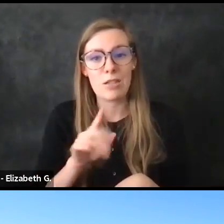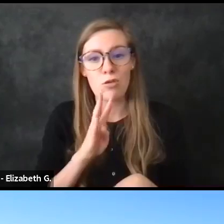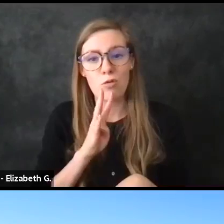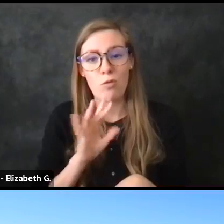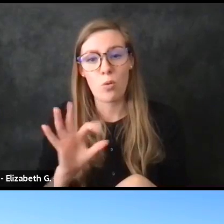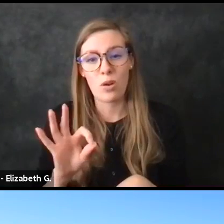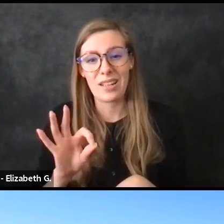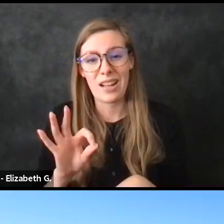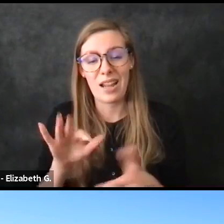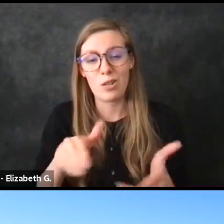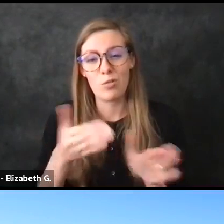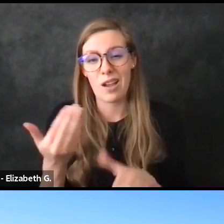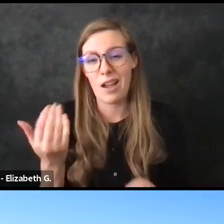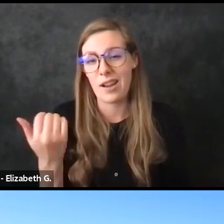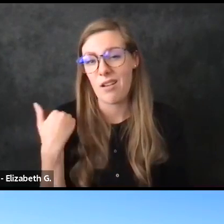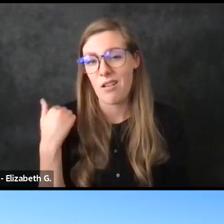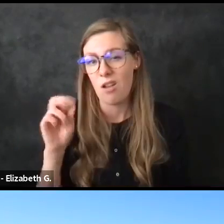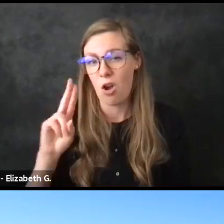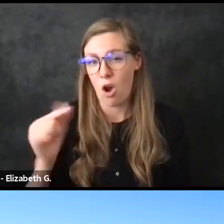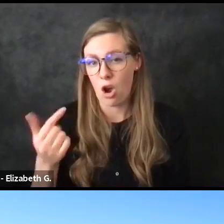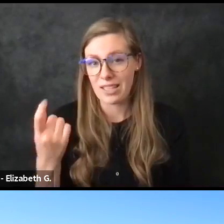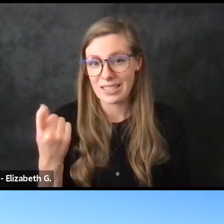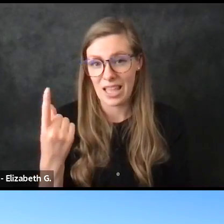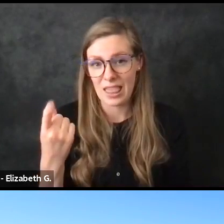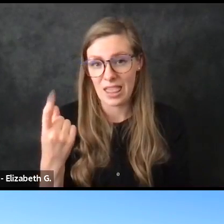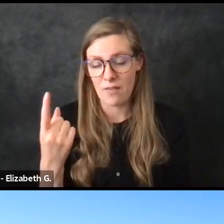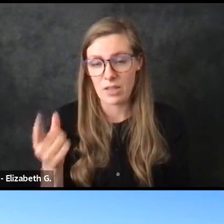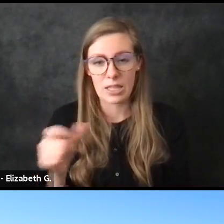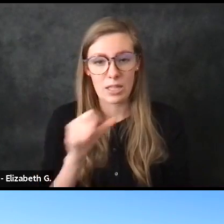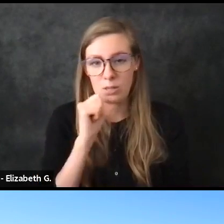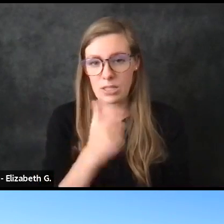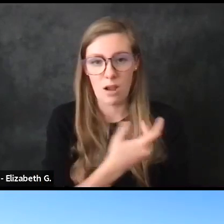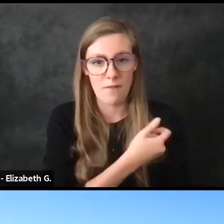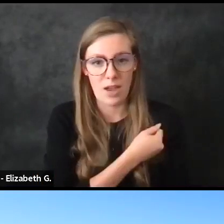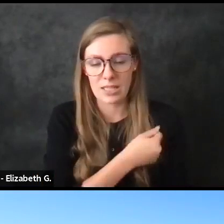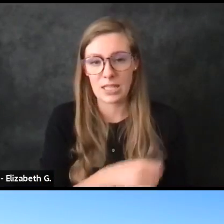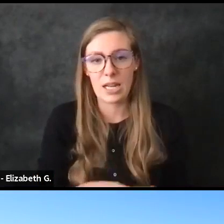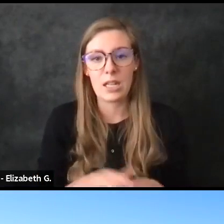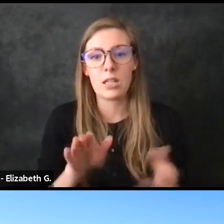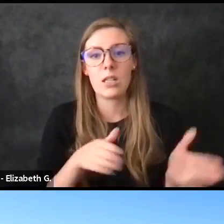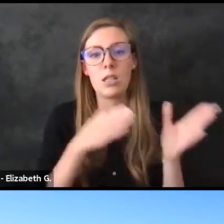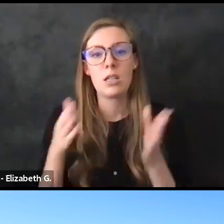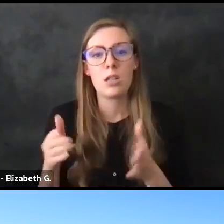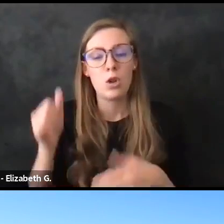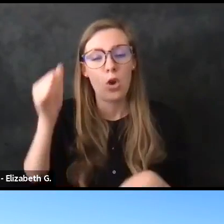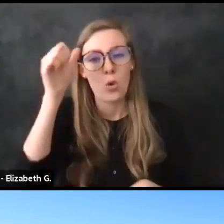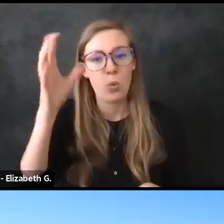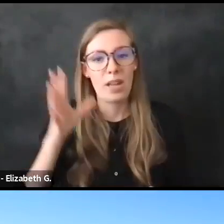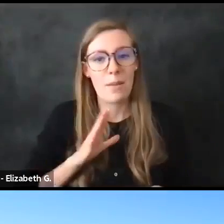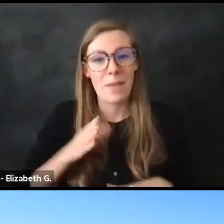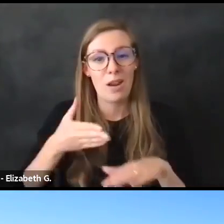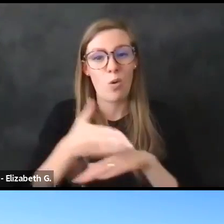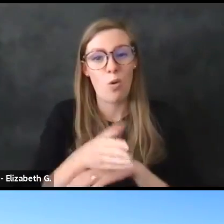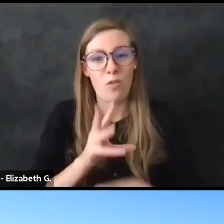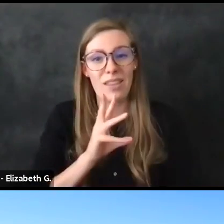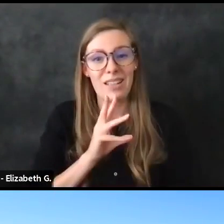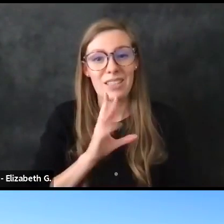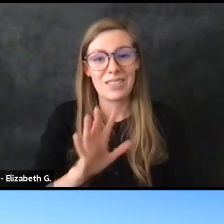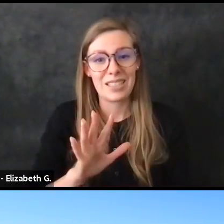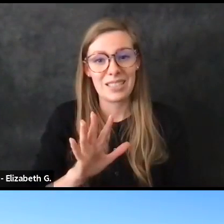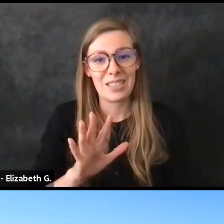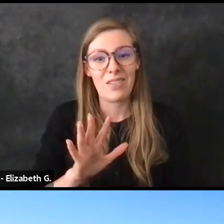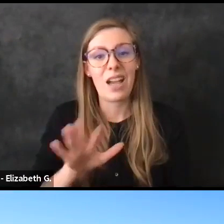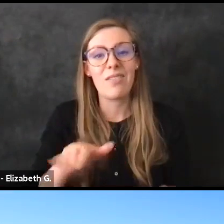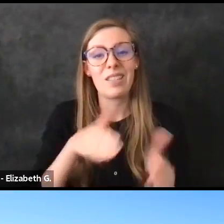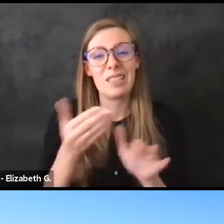died on August 11th, who was unvaccinated. And we have a man over the age of 65 who